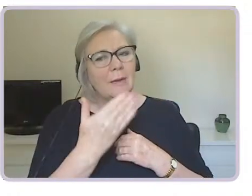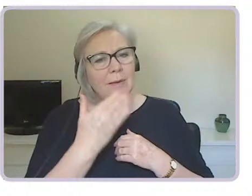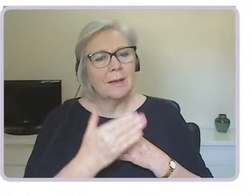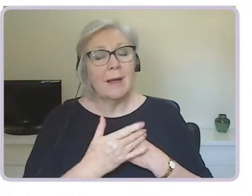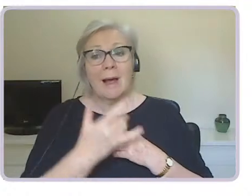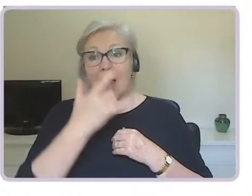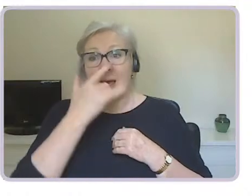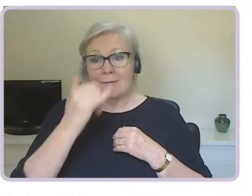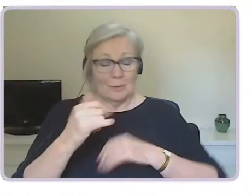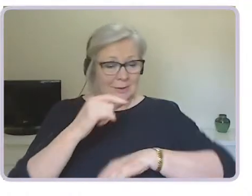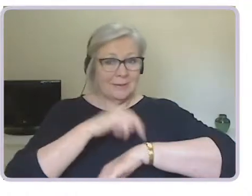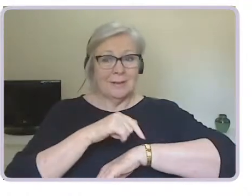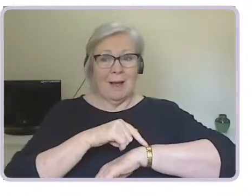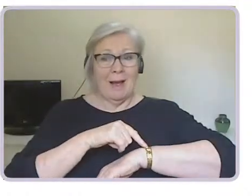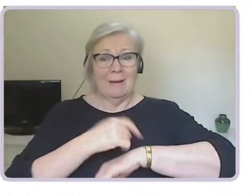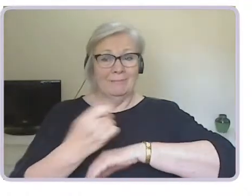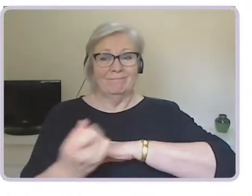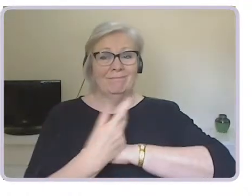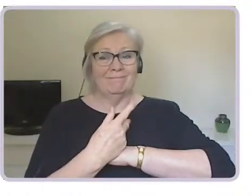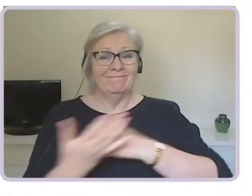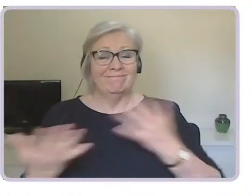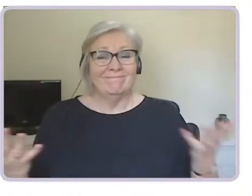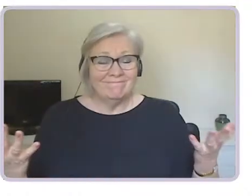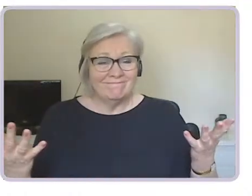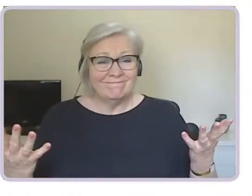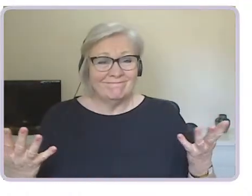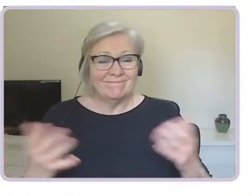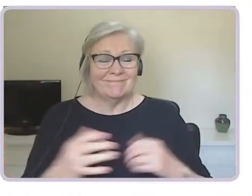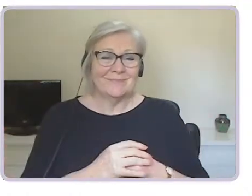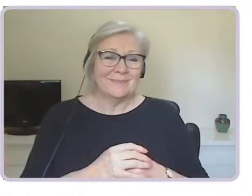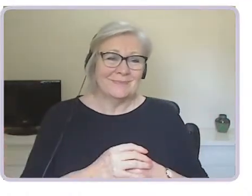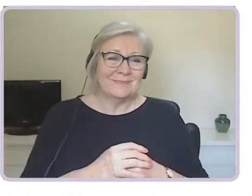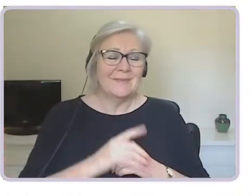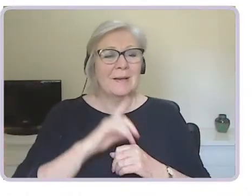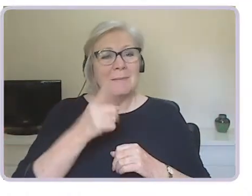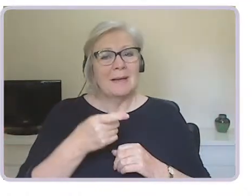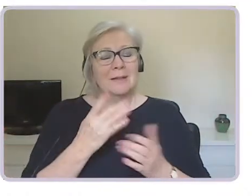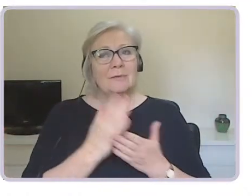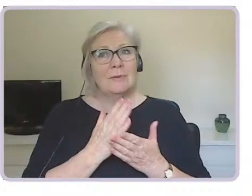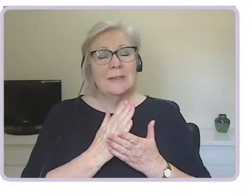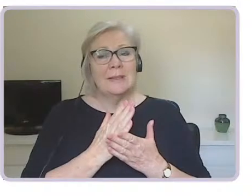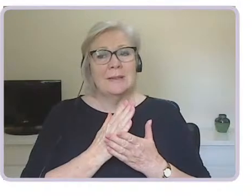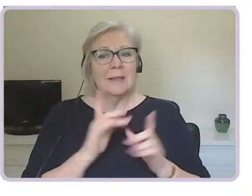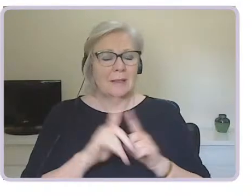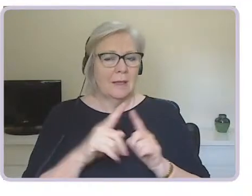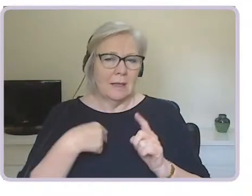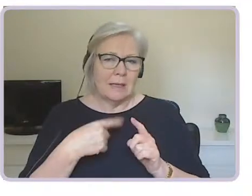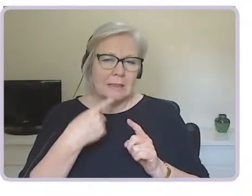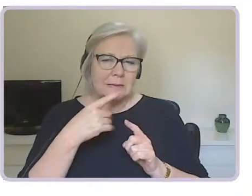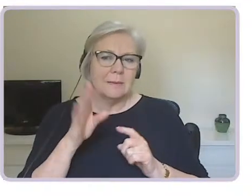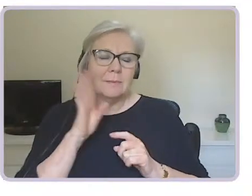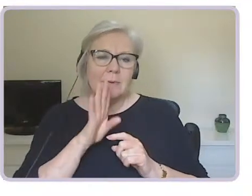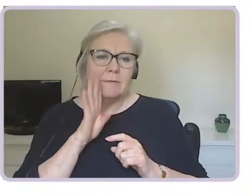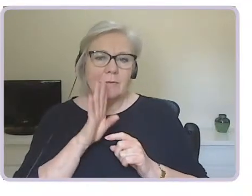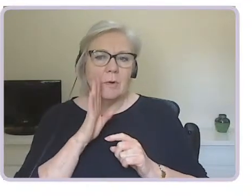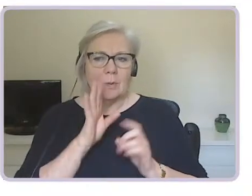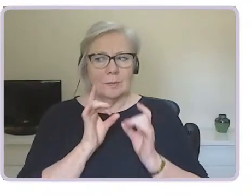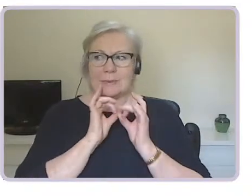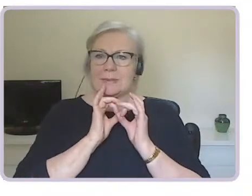we've run out of time, but as I said at the start of the